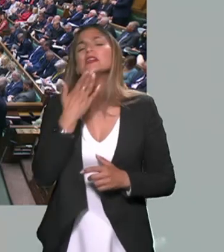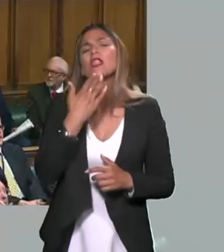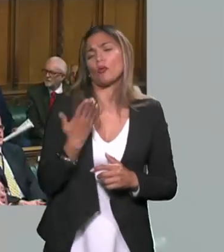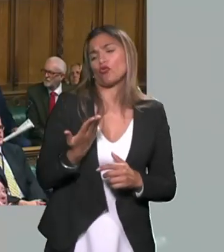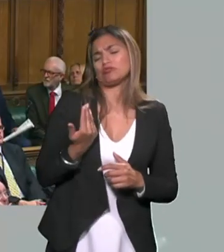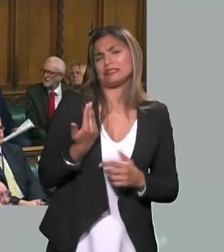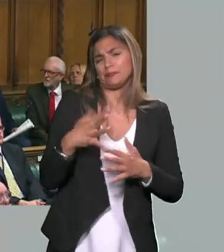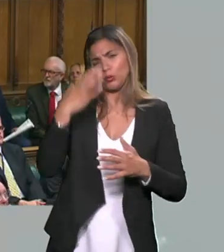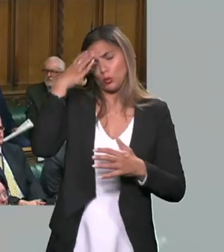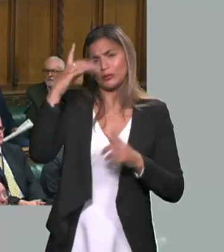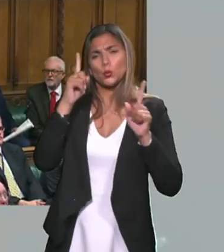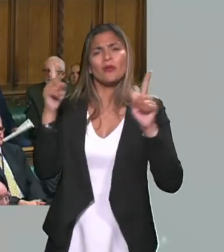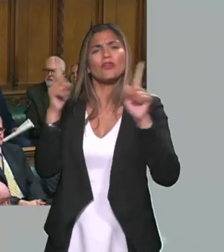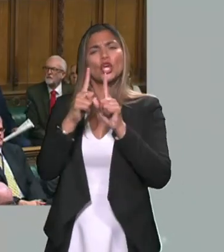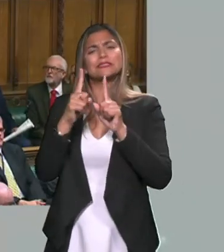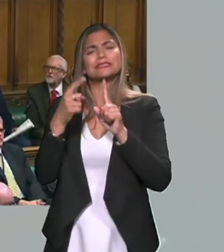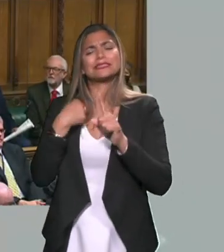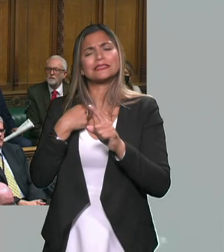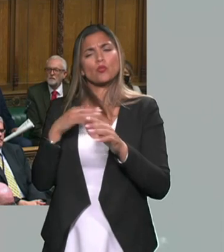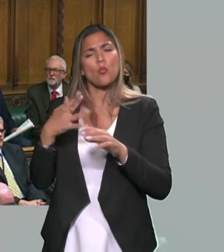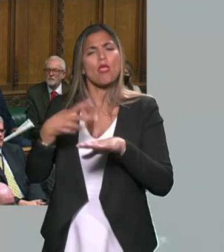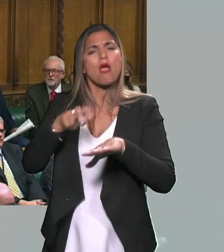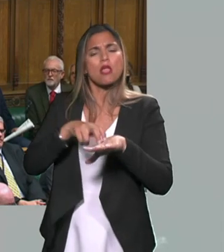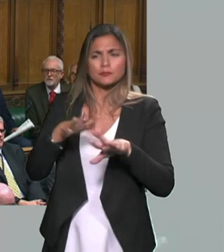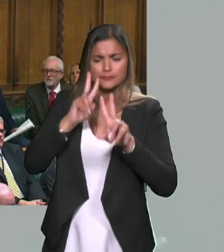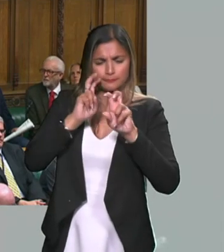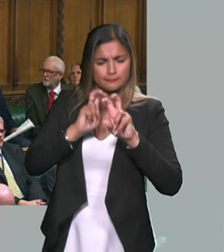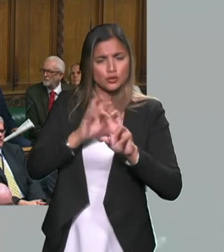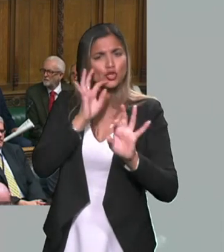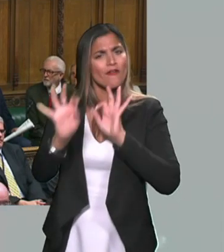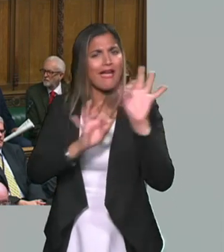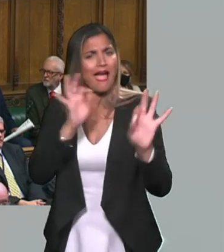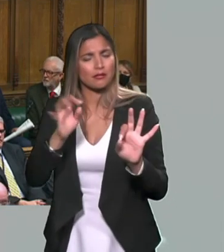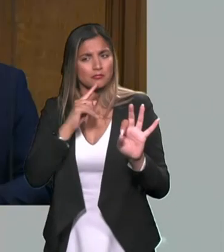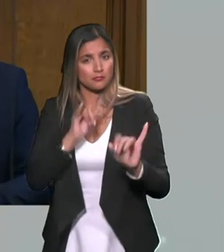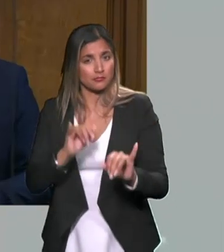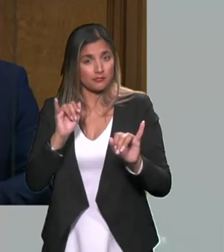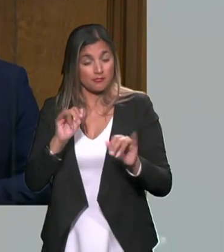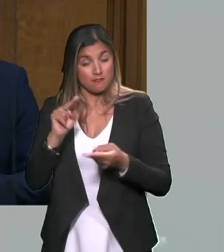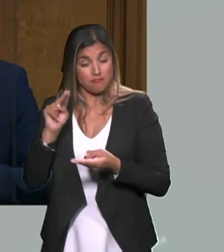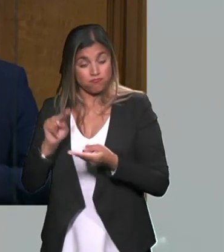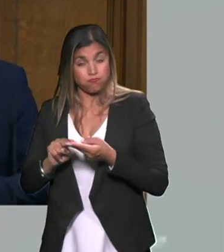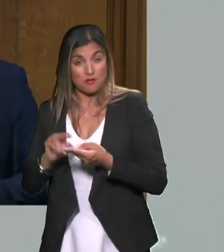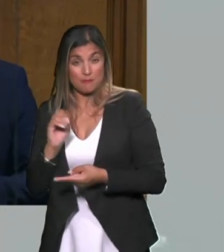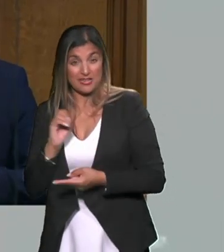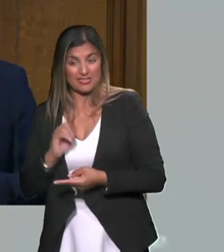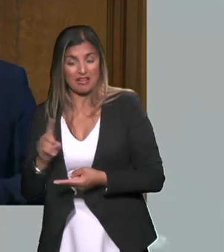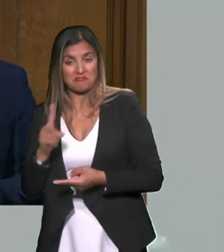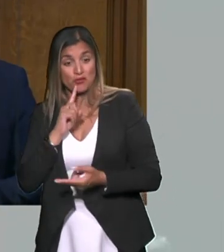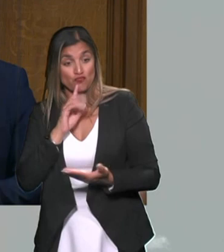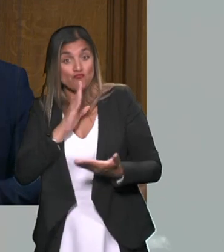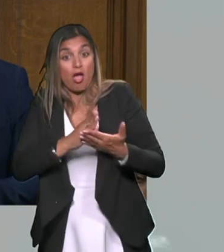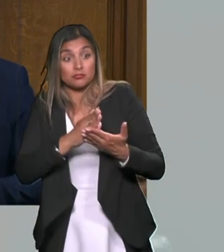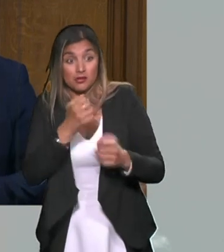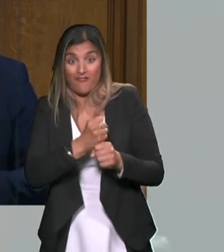only 5% of the people of Northern Ireland expressed any trust whatsoever in this government. So as the Prime Minister prepares to leave